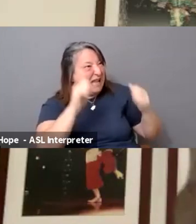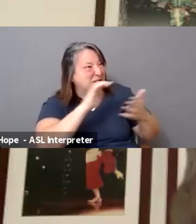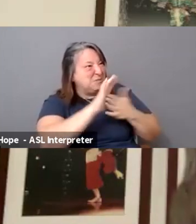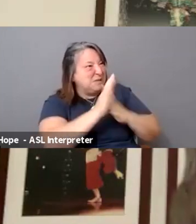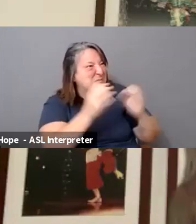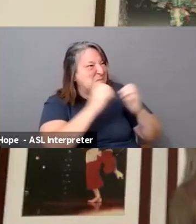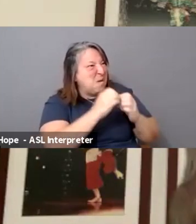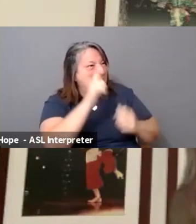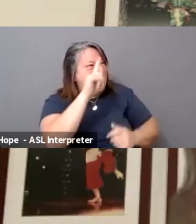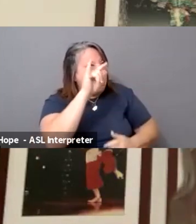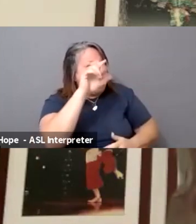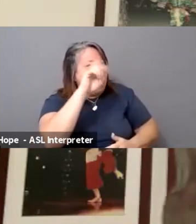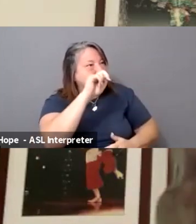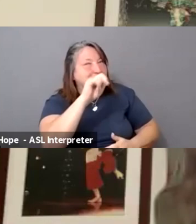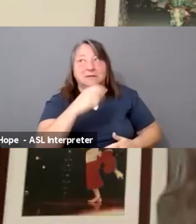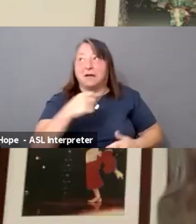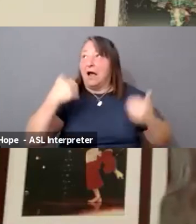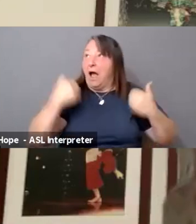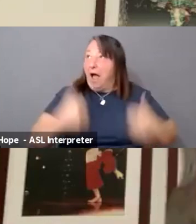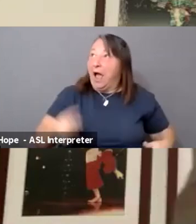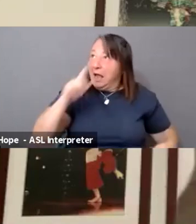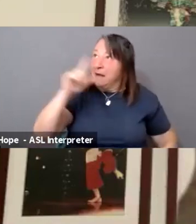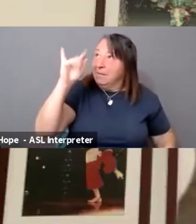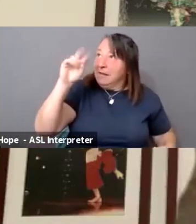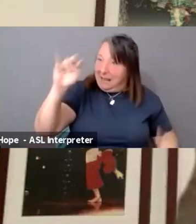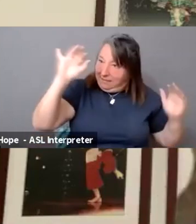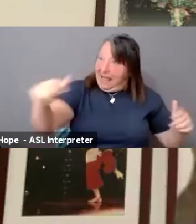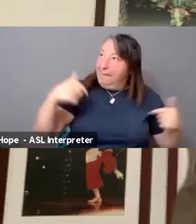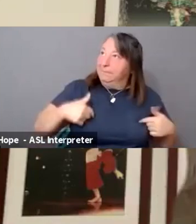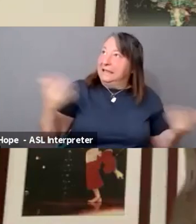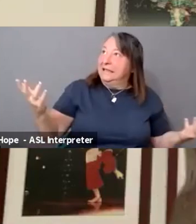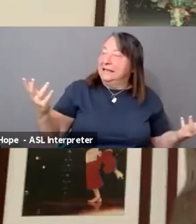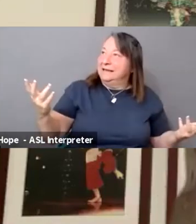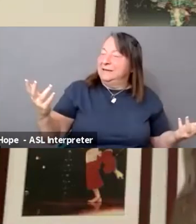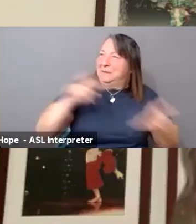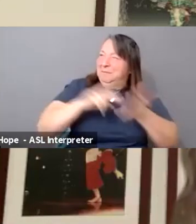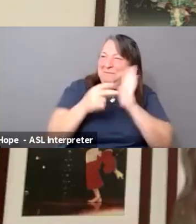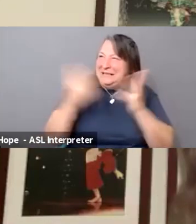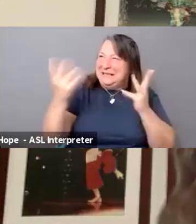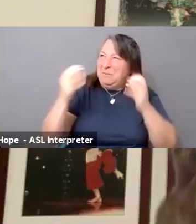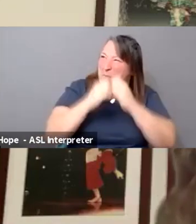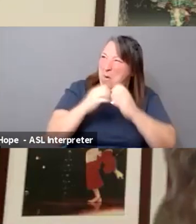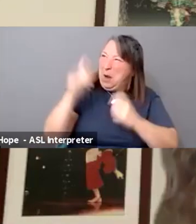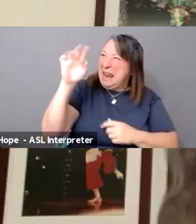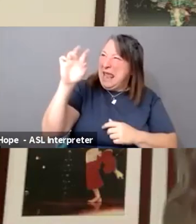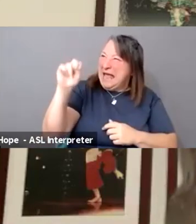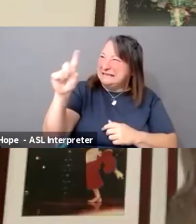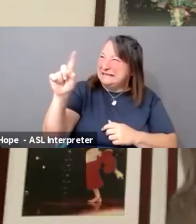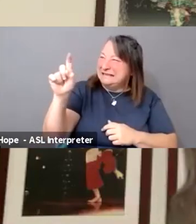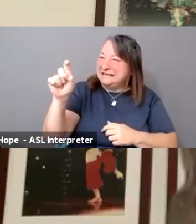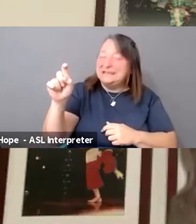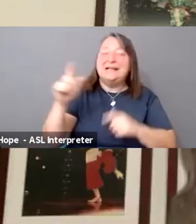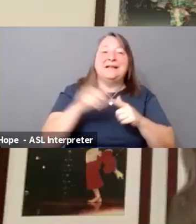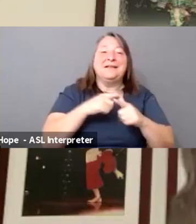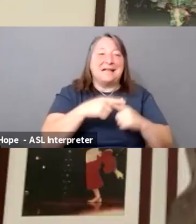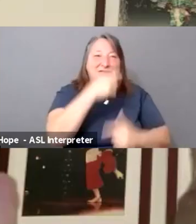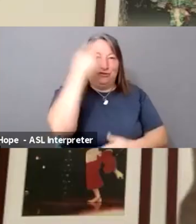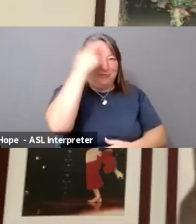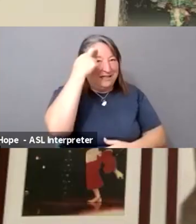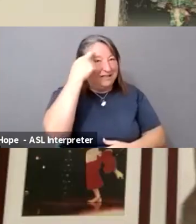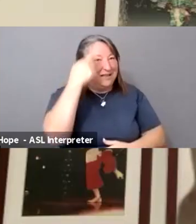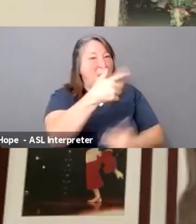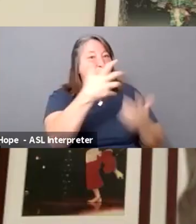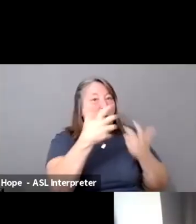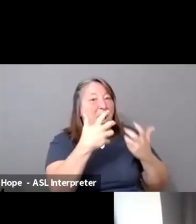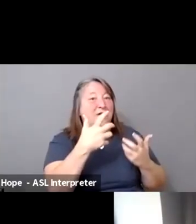Latin? And she's like, I am Latin. What do you mean? And then, you know, she realized that they wanted her to be, you